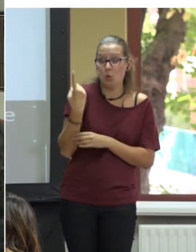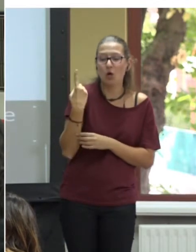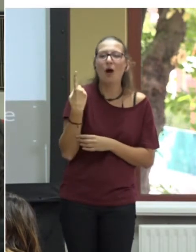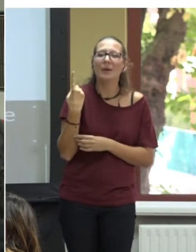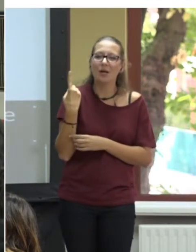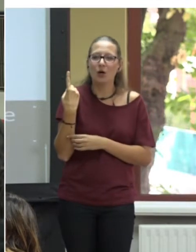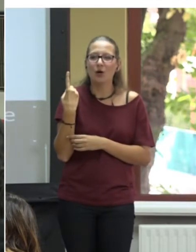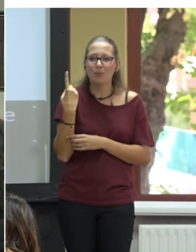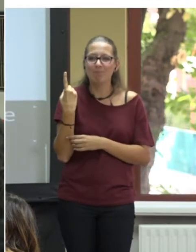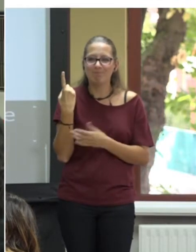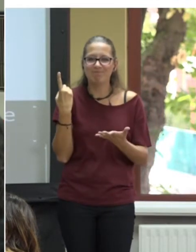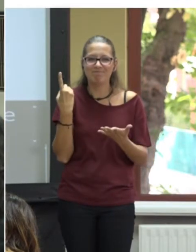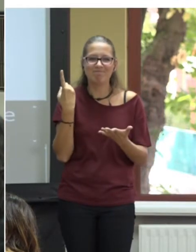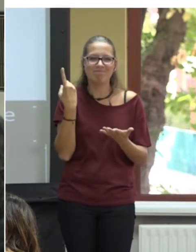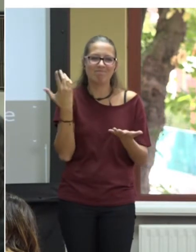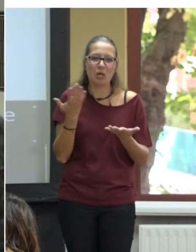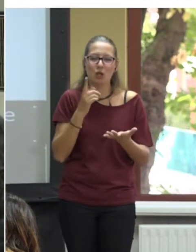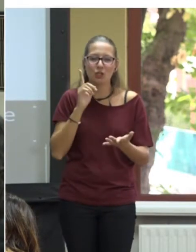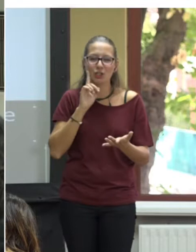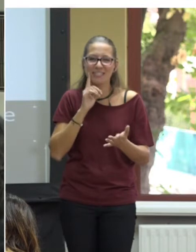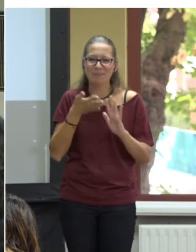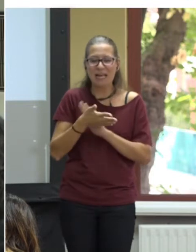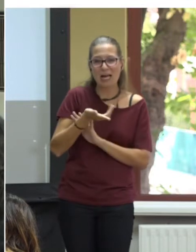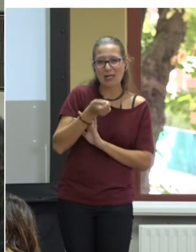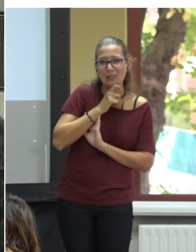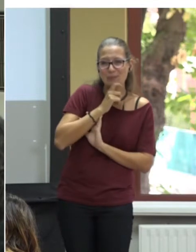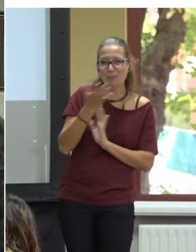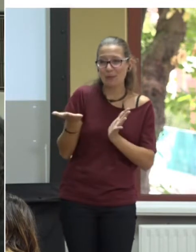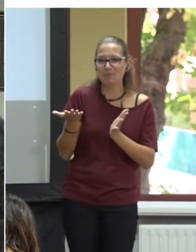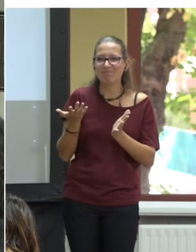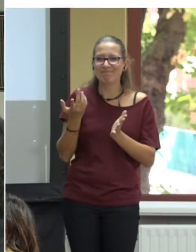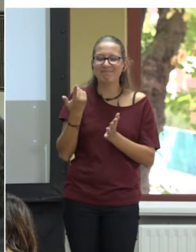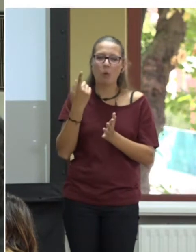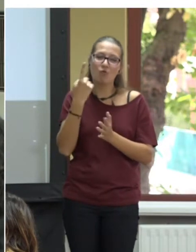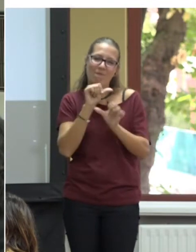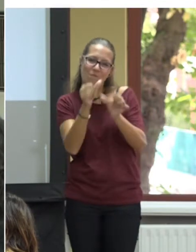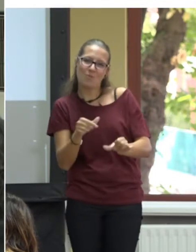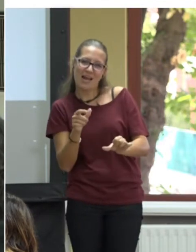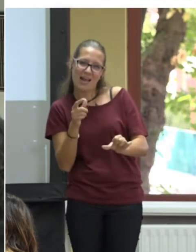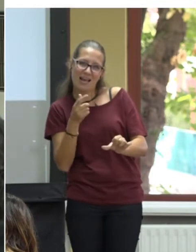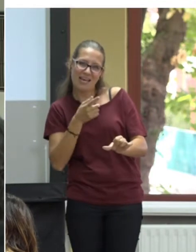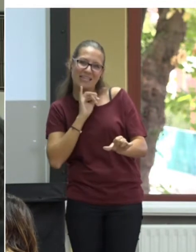but I mean in different versions, if we can say so.